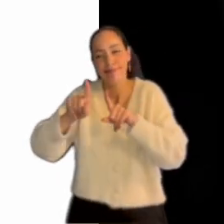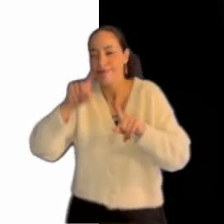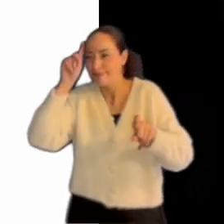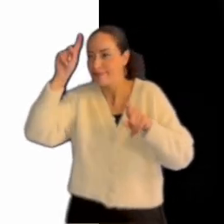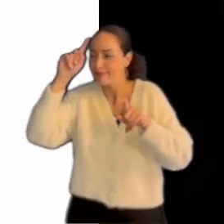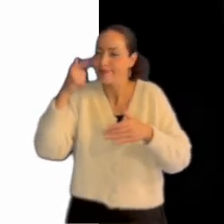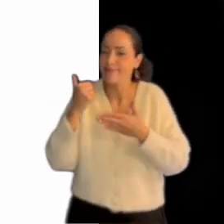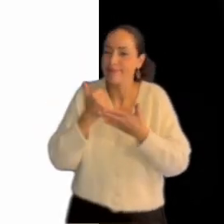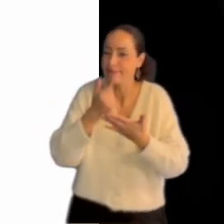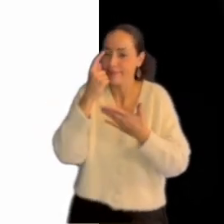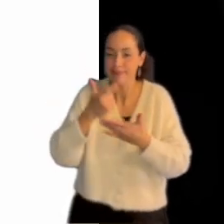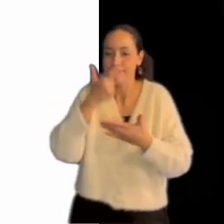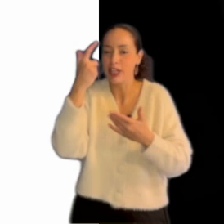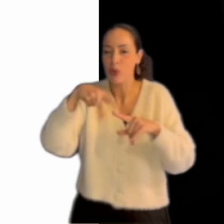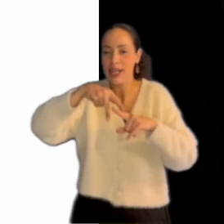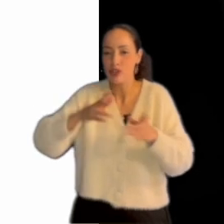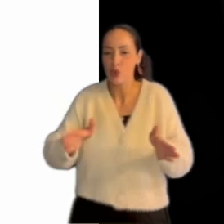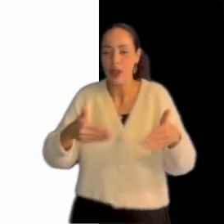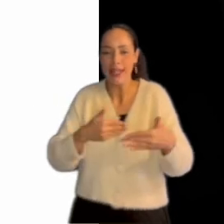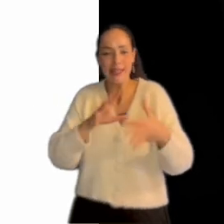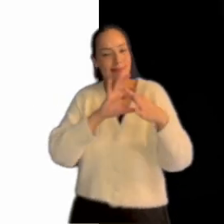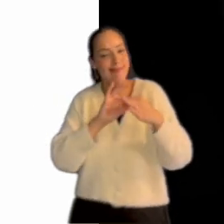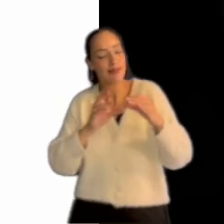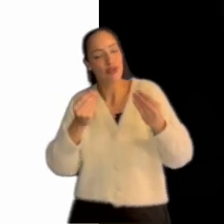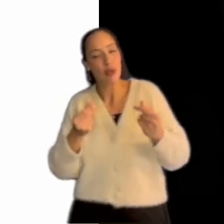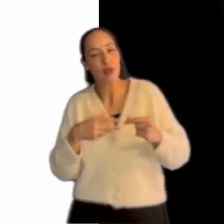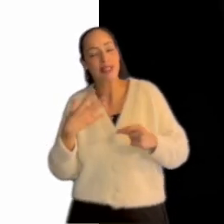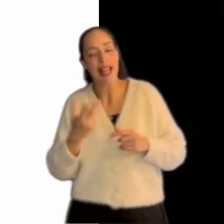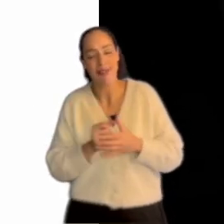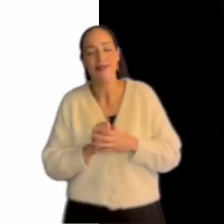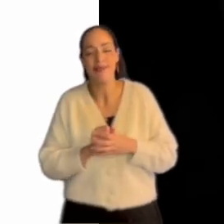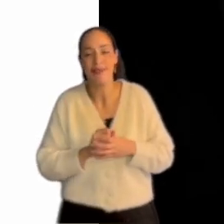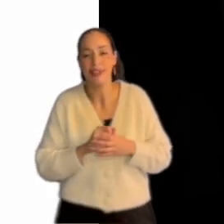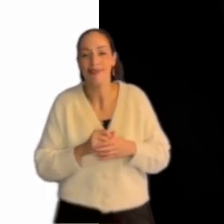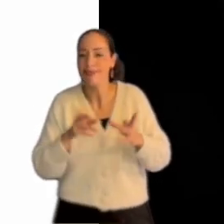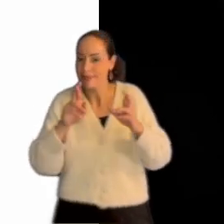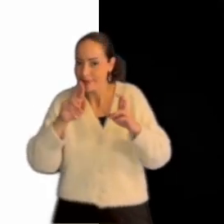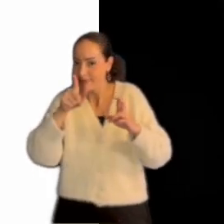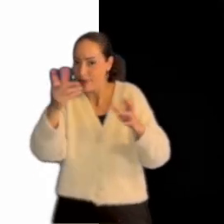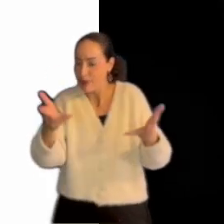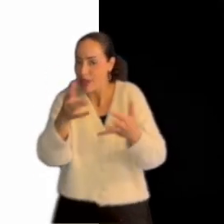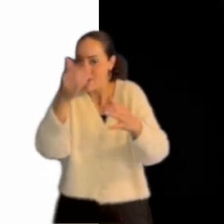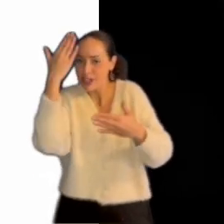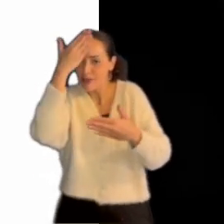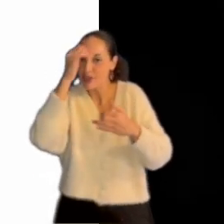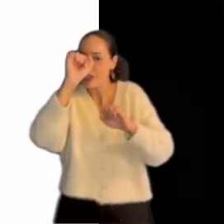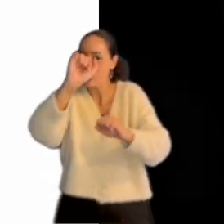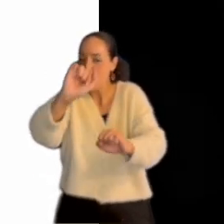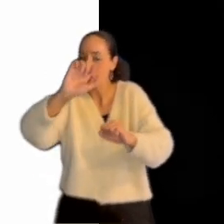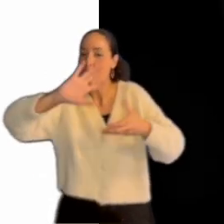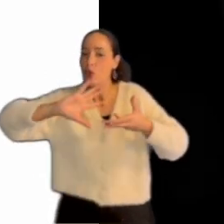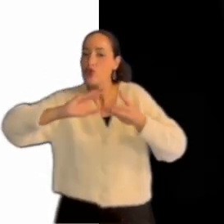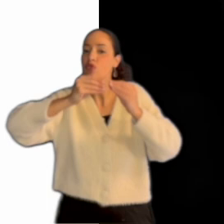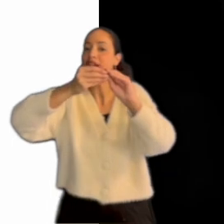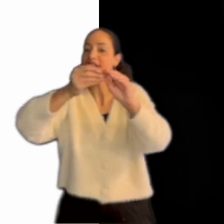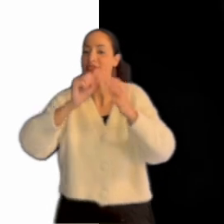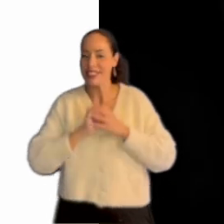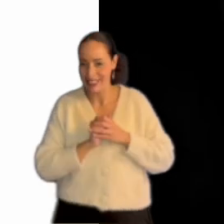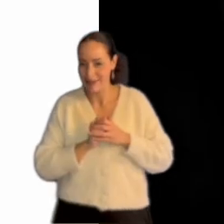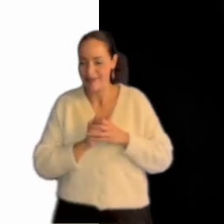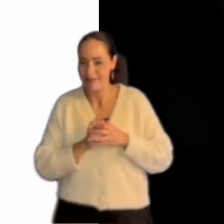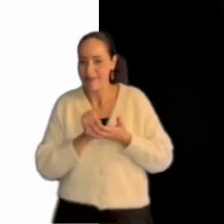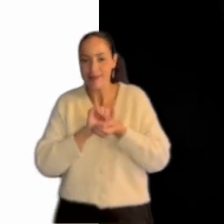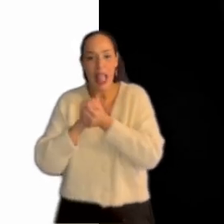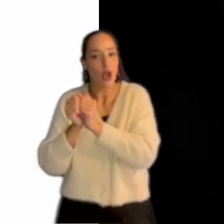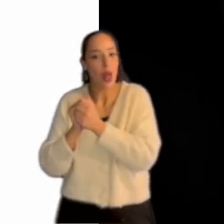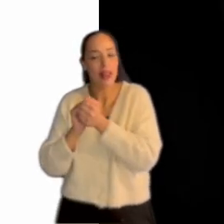your imagination and creativity. My colleague, Vicky Brown, who, as I mentioned in the Silver Level training, is responsible for all things creative in